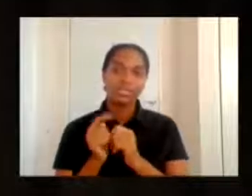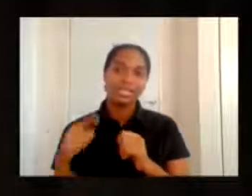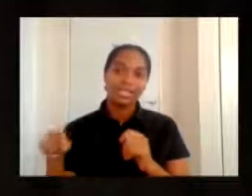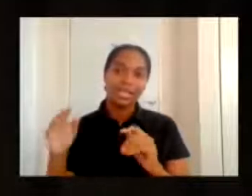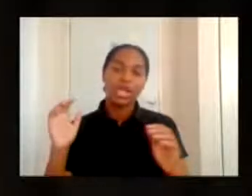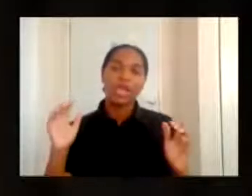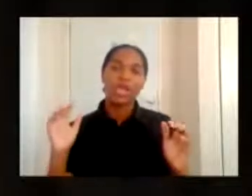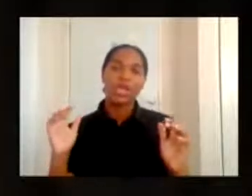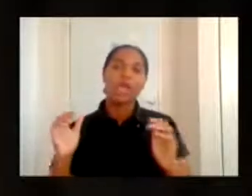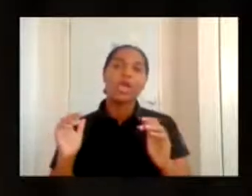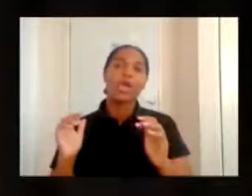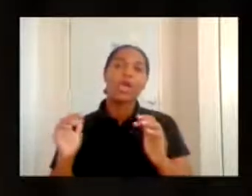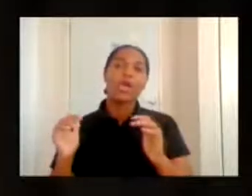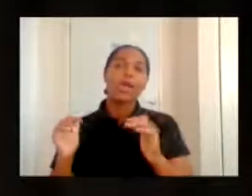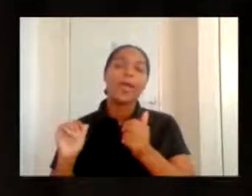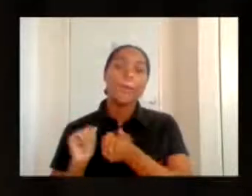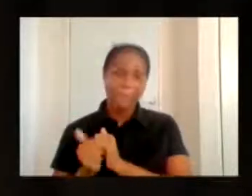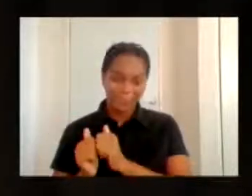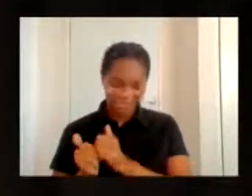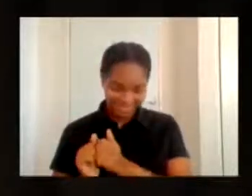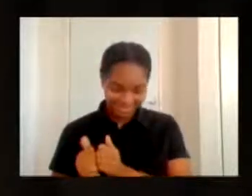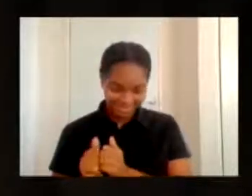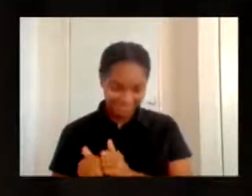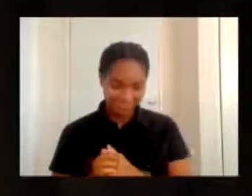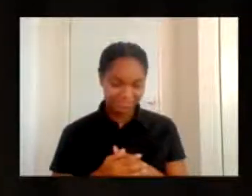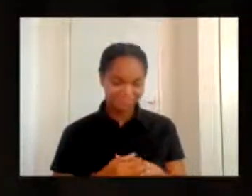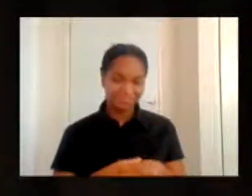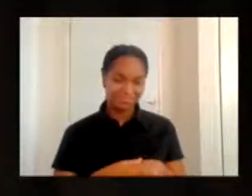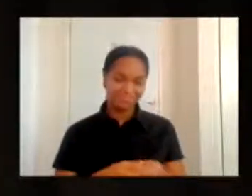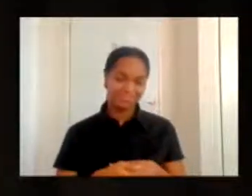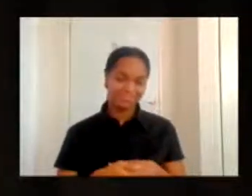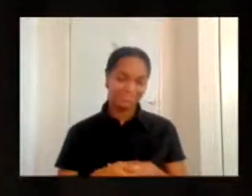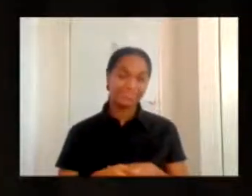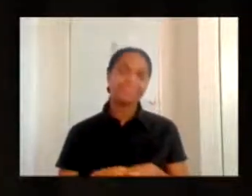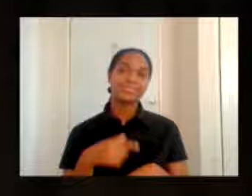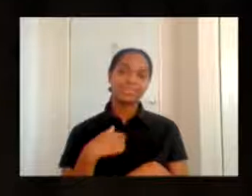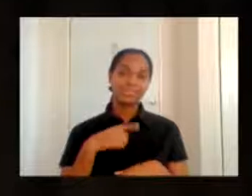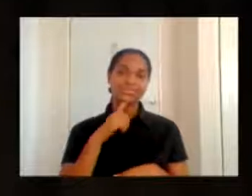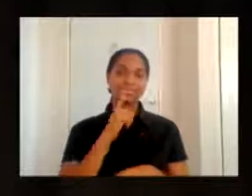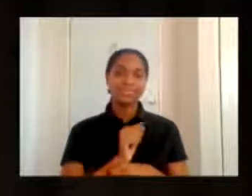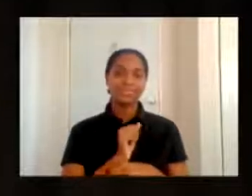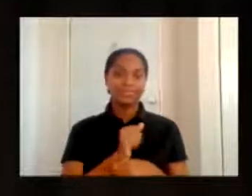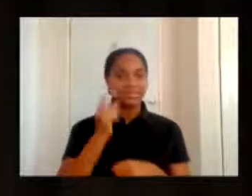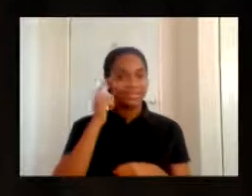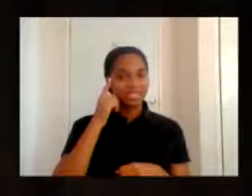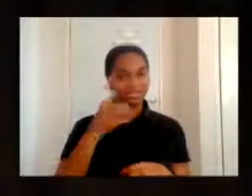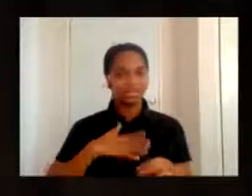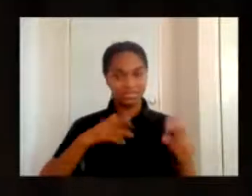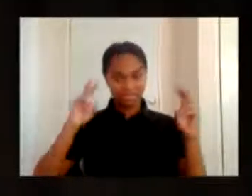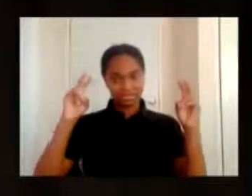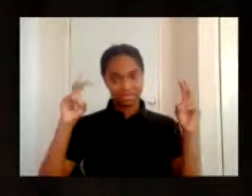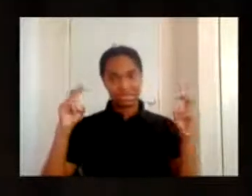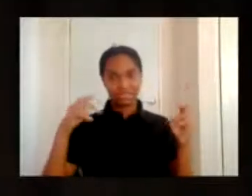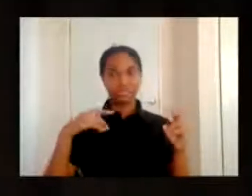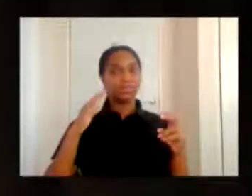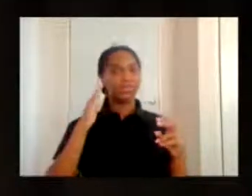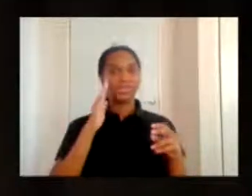competed. And so I actually think my title would actually not